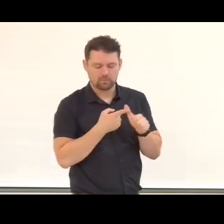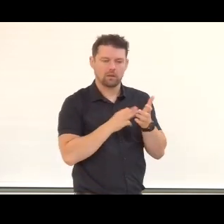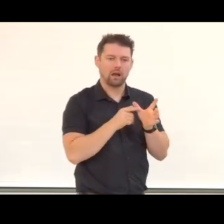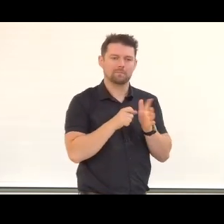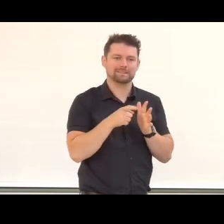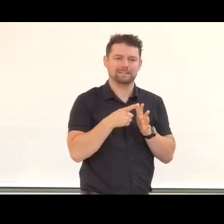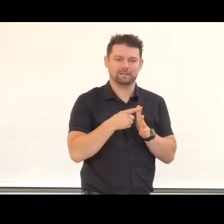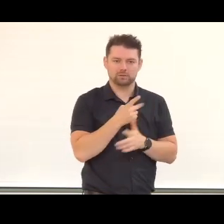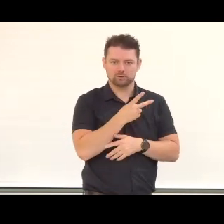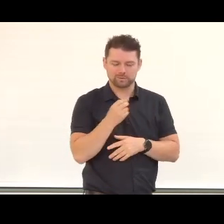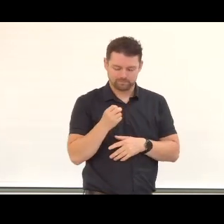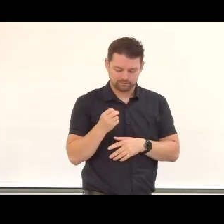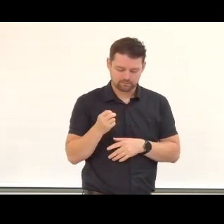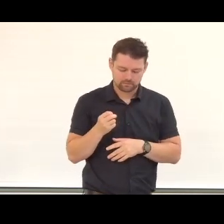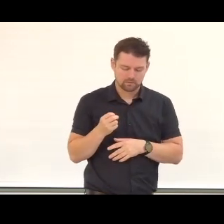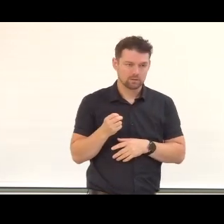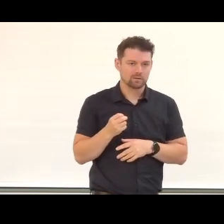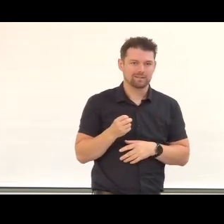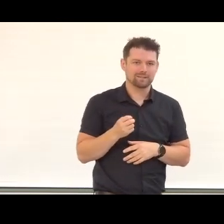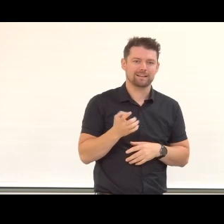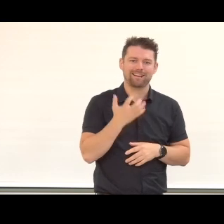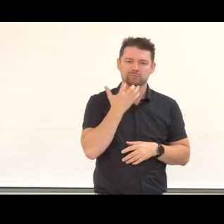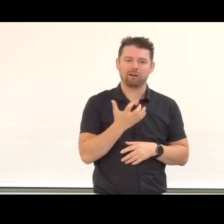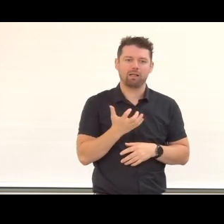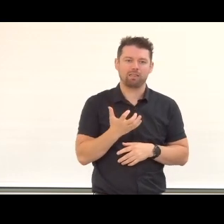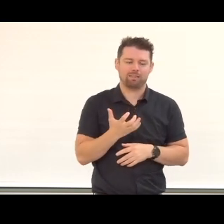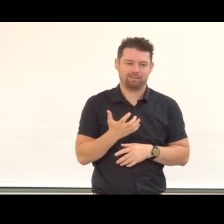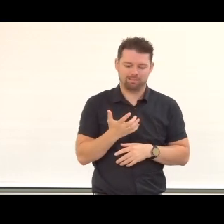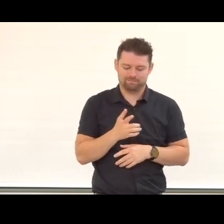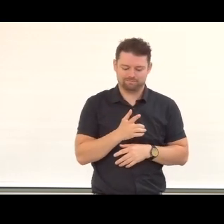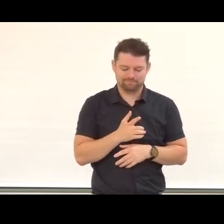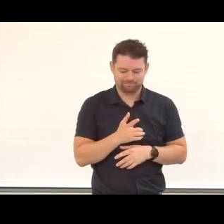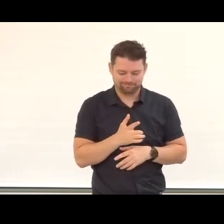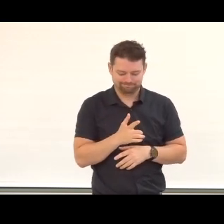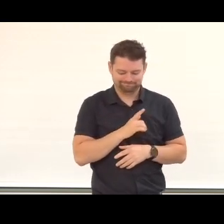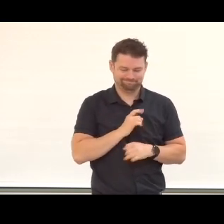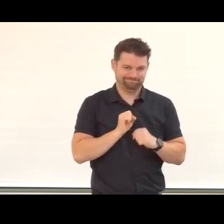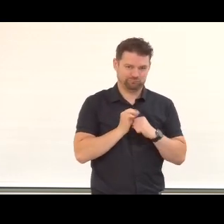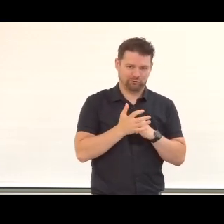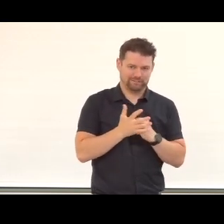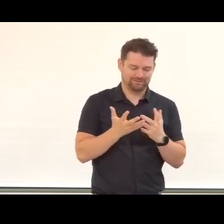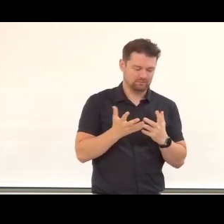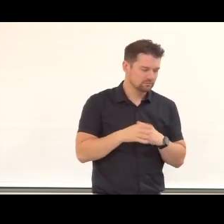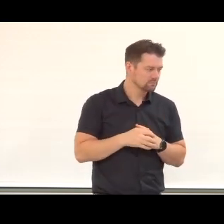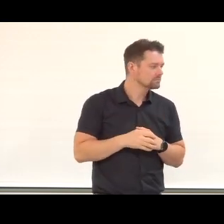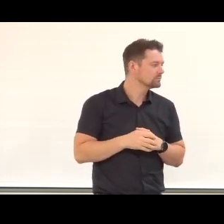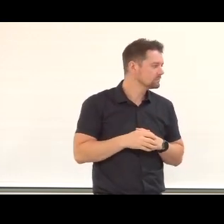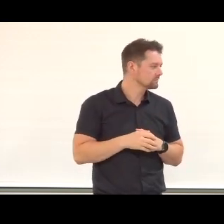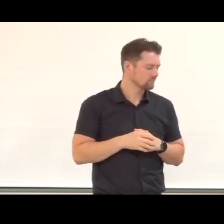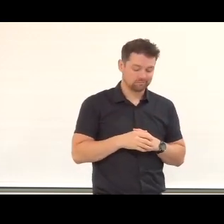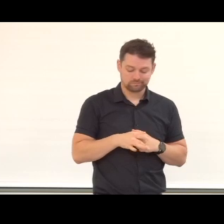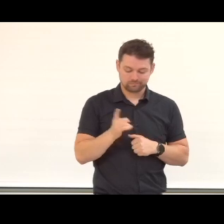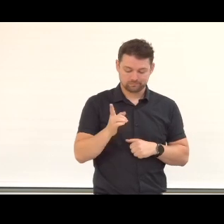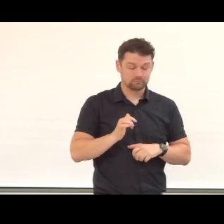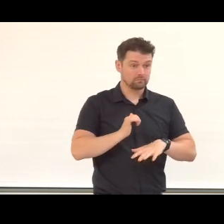in 2021, because there was a little thing like COVID that happened, so everything was shifted. where we had a habitat that